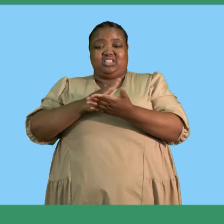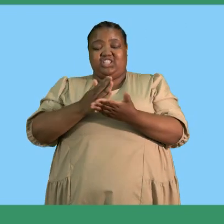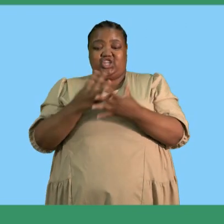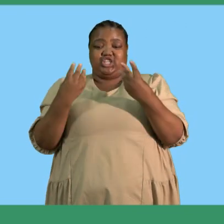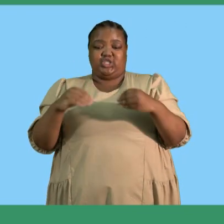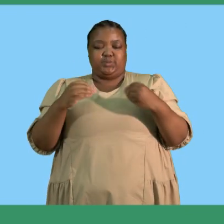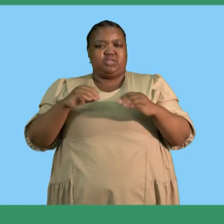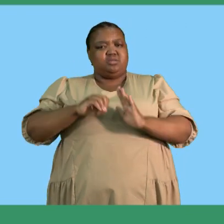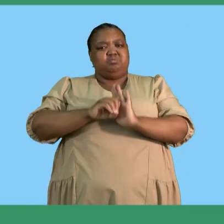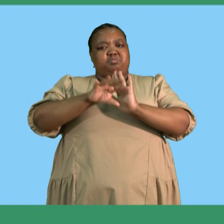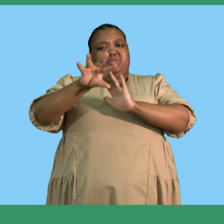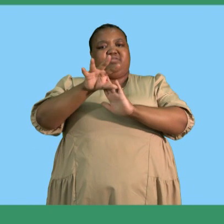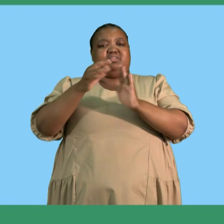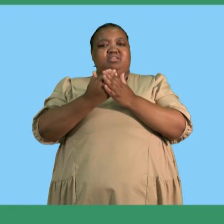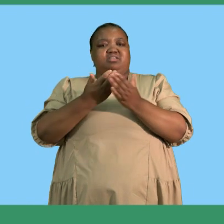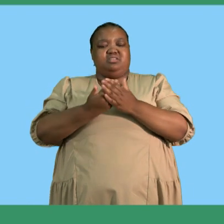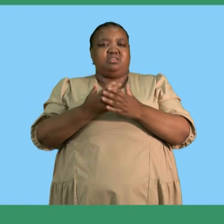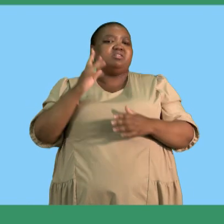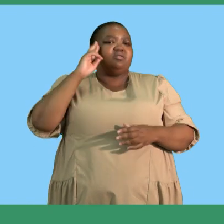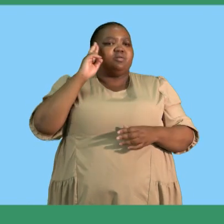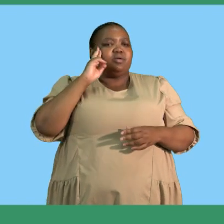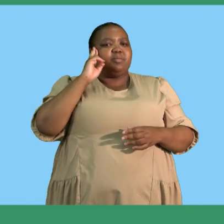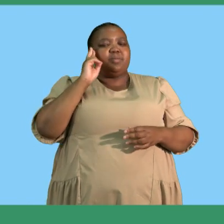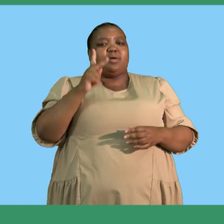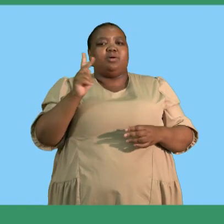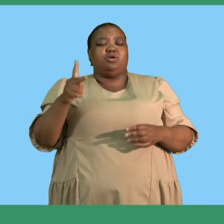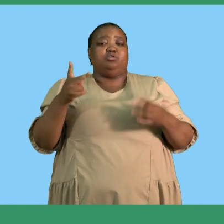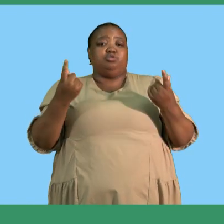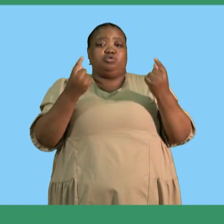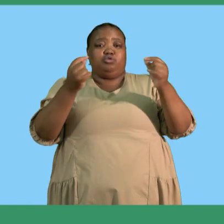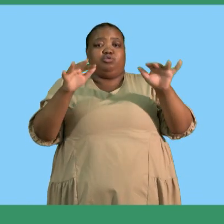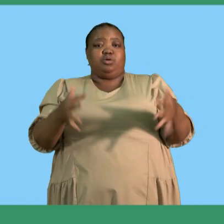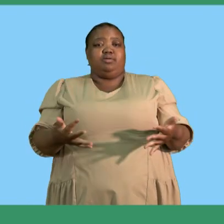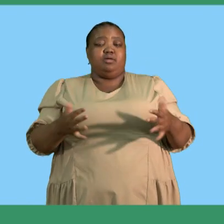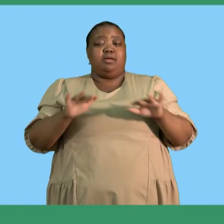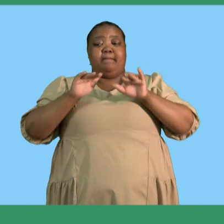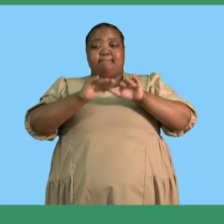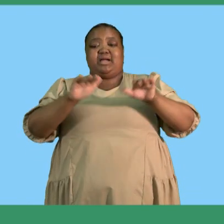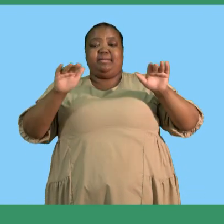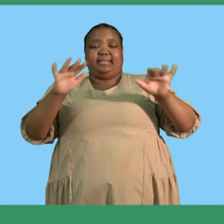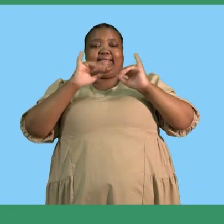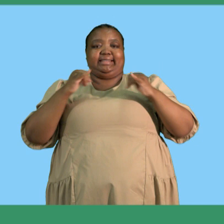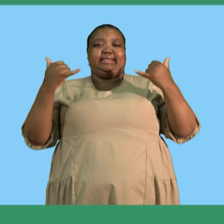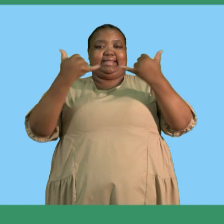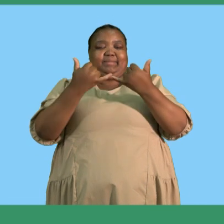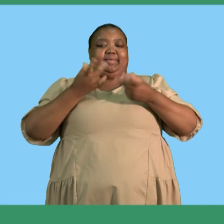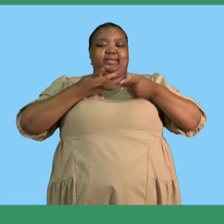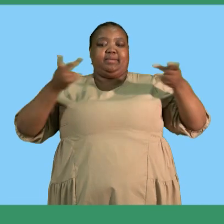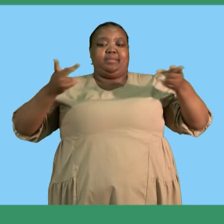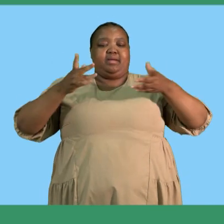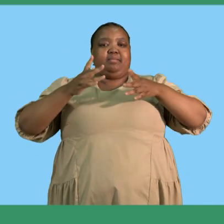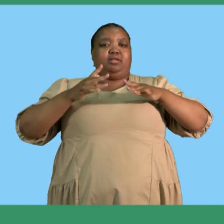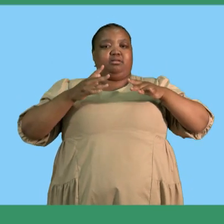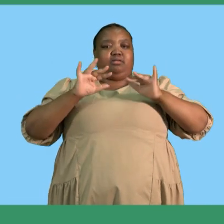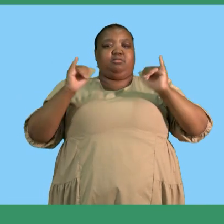advertise shares for the business. And also remember that this can only be done for public